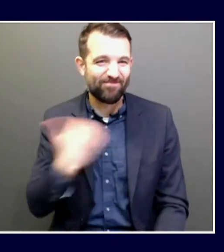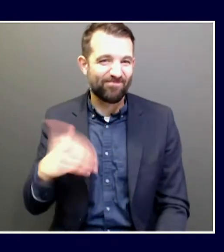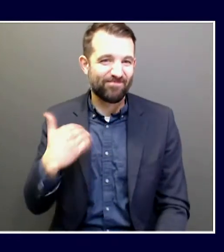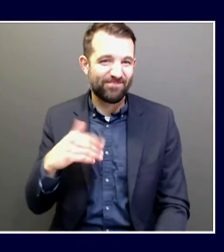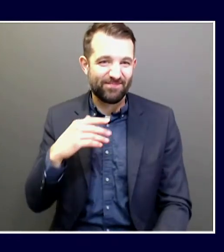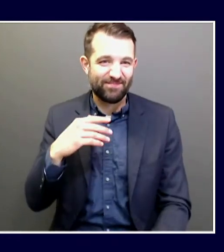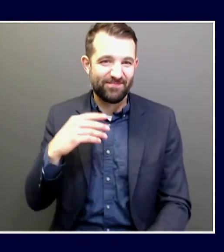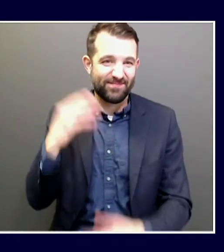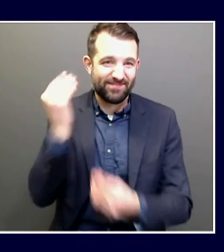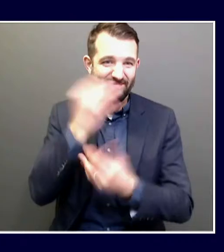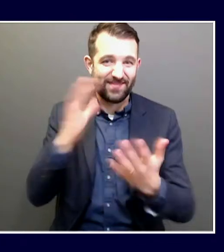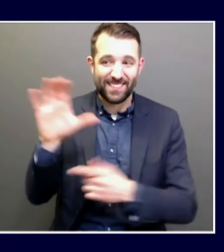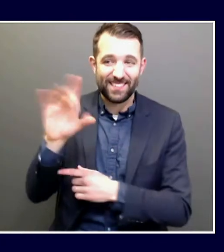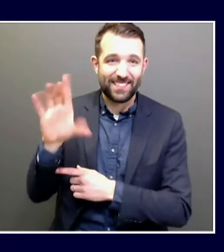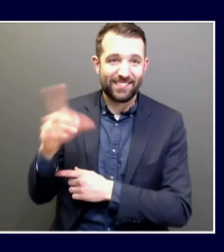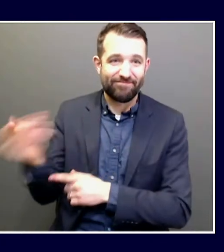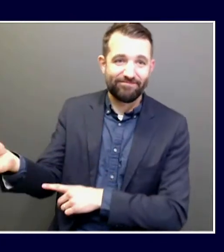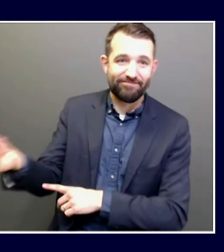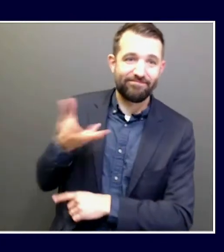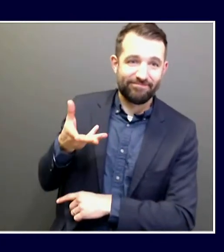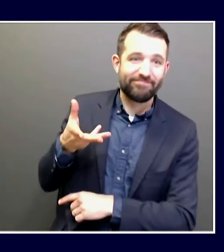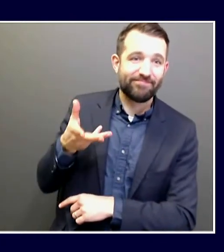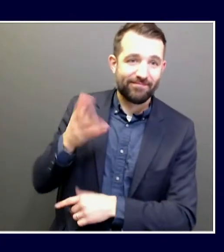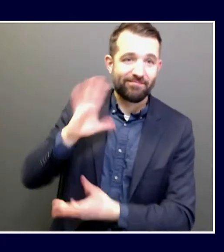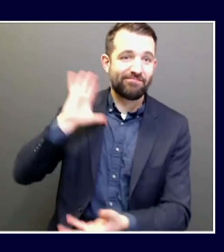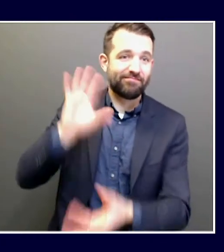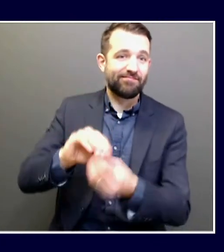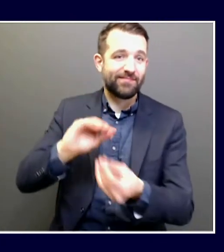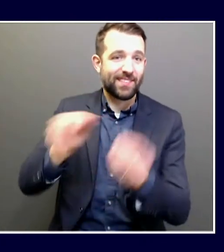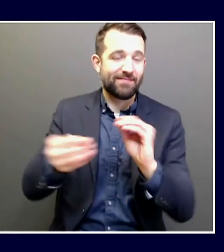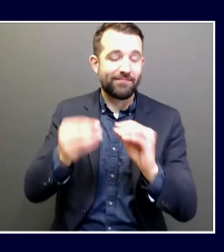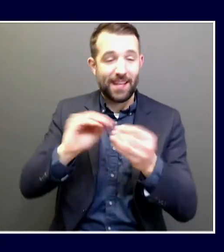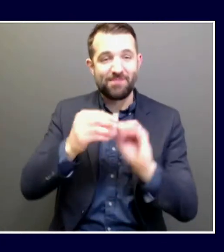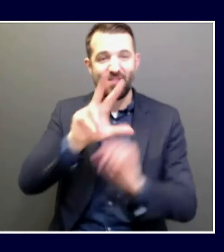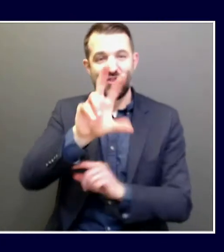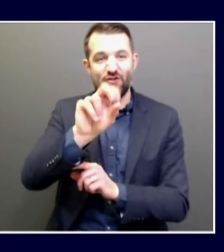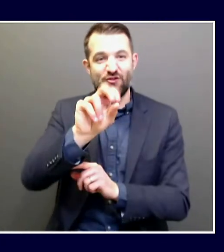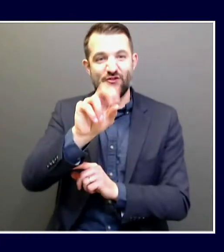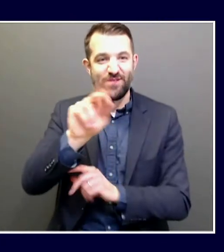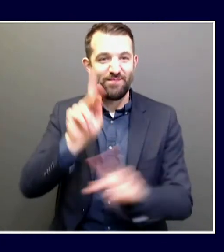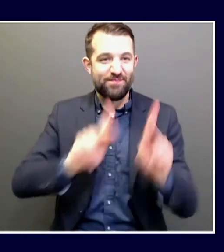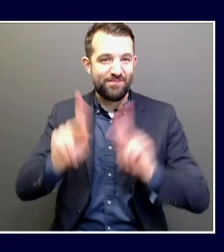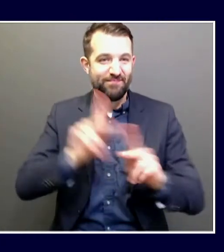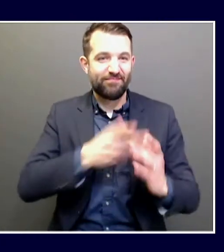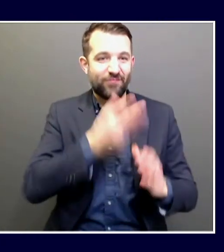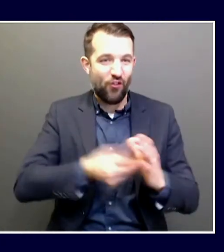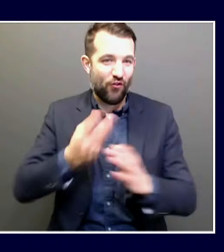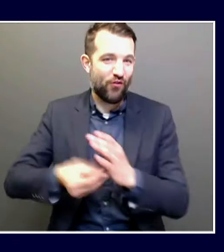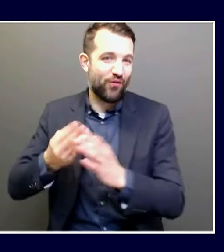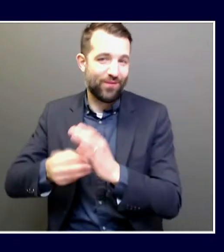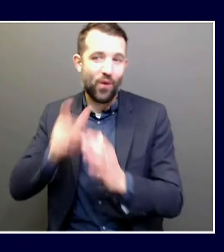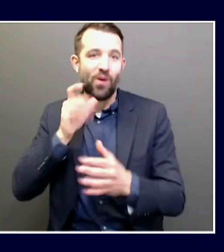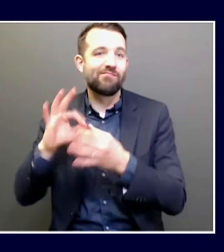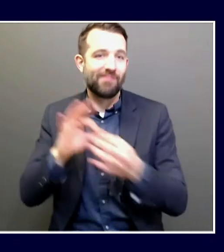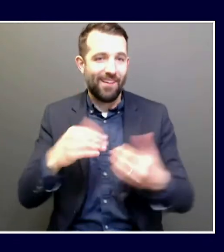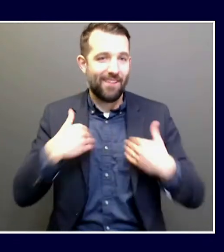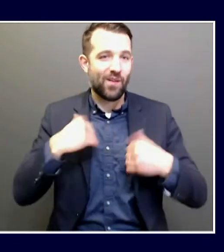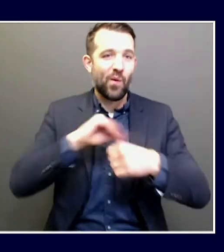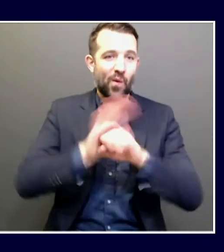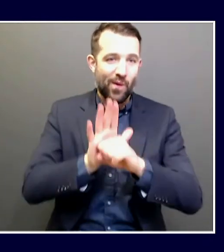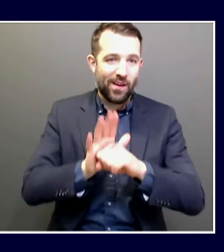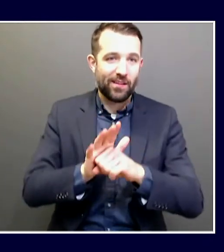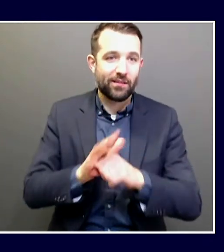is reporting 30 additional COVID-related deaths today. These deaths were from residents across the state of